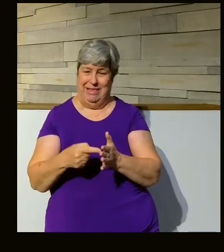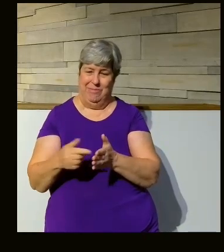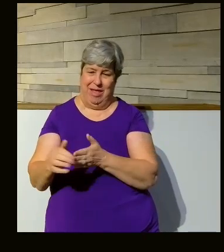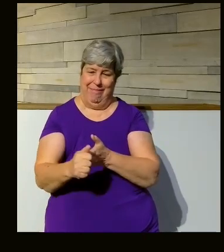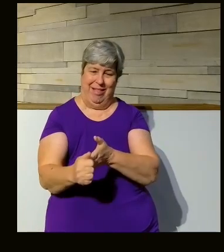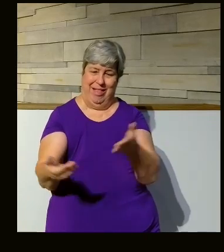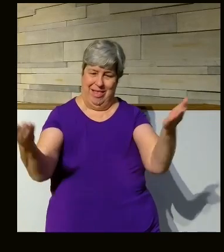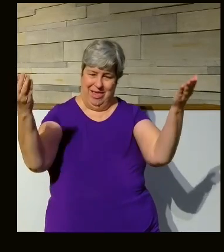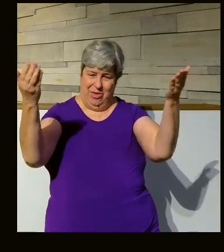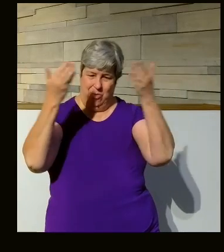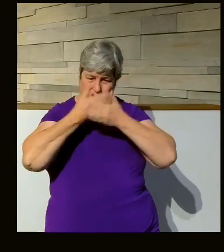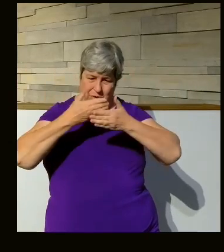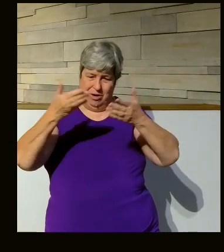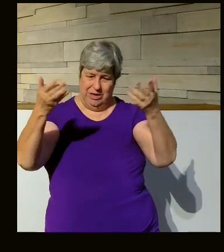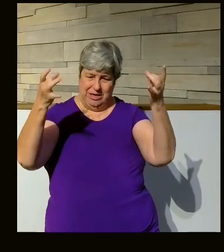of death,